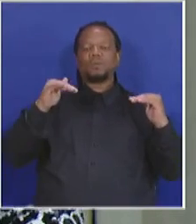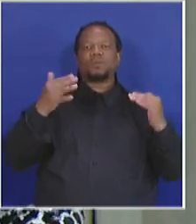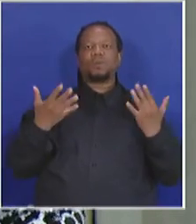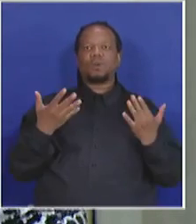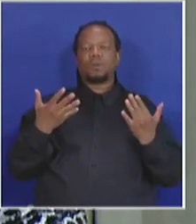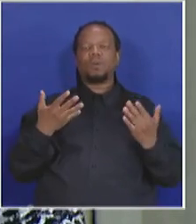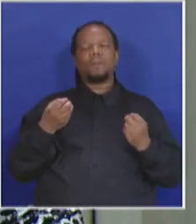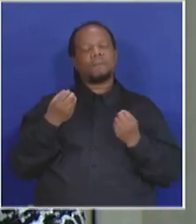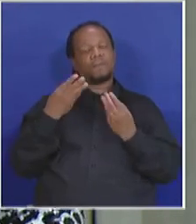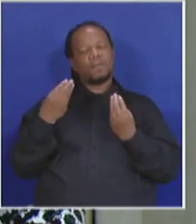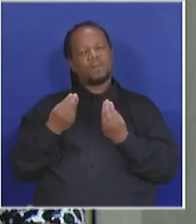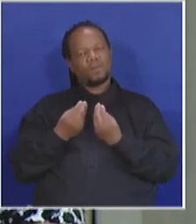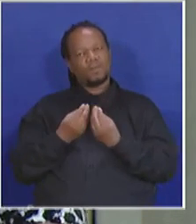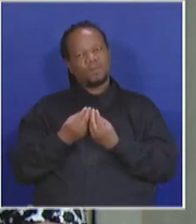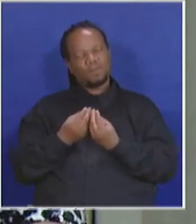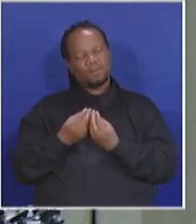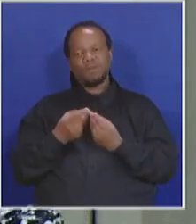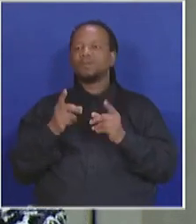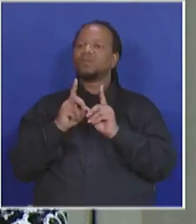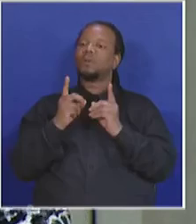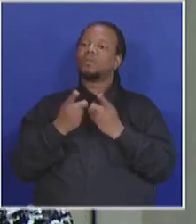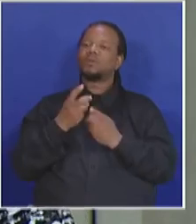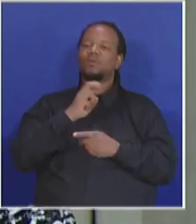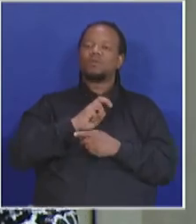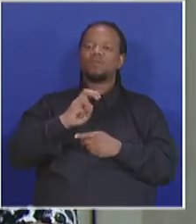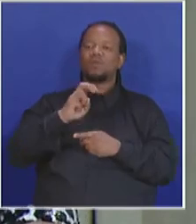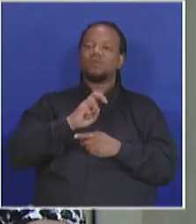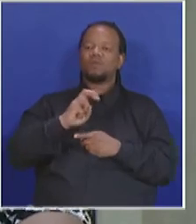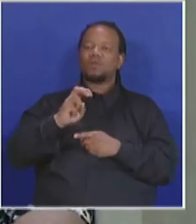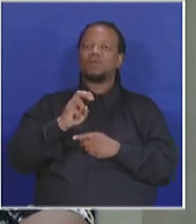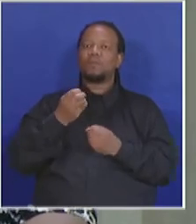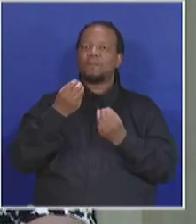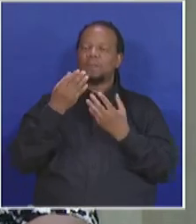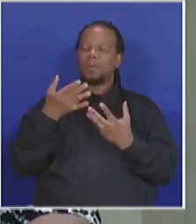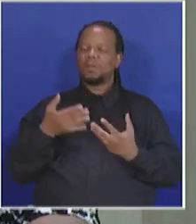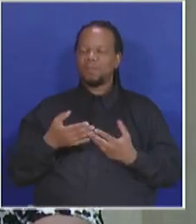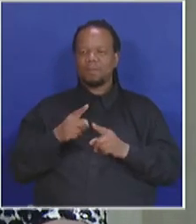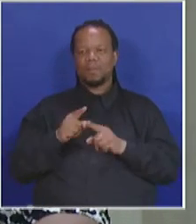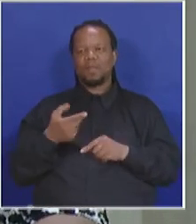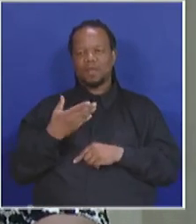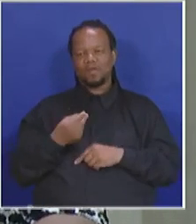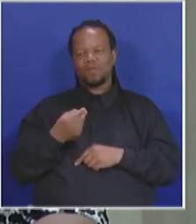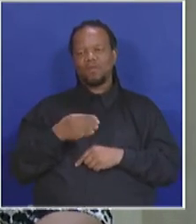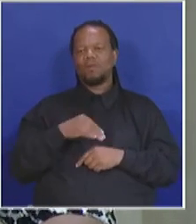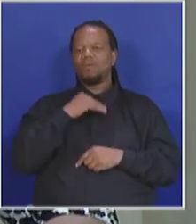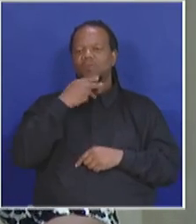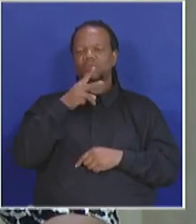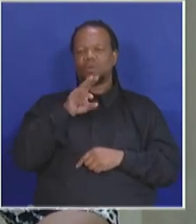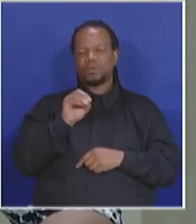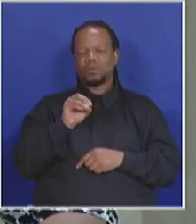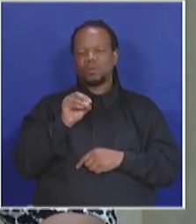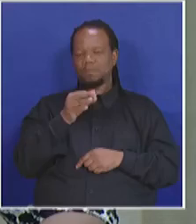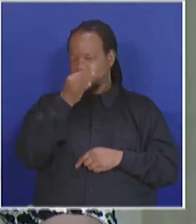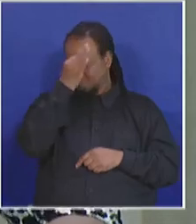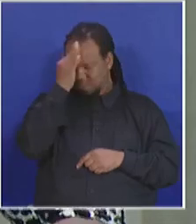things that the Department of Transport is doing. Within 20 minutes, I could not cover anything. But I just want to mention just